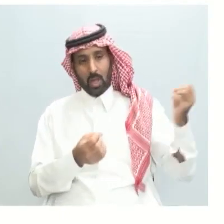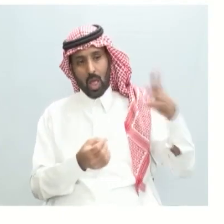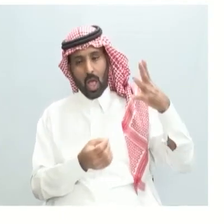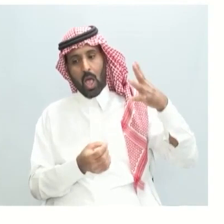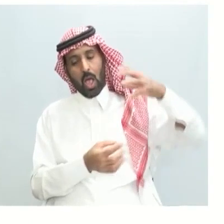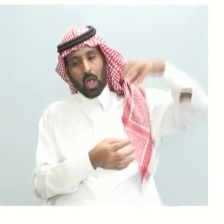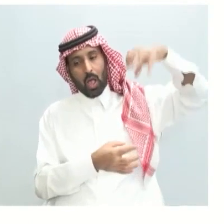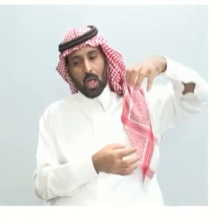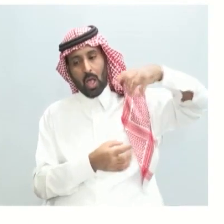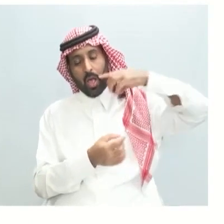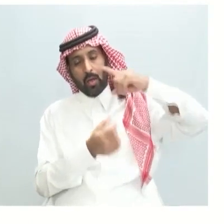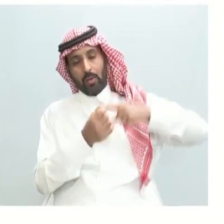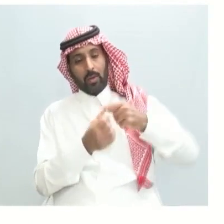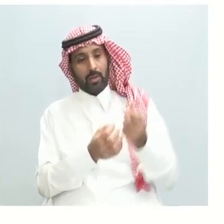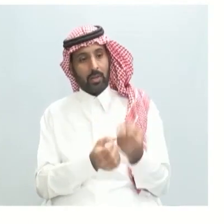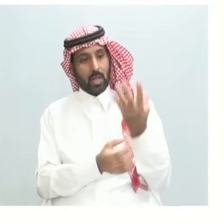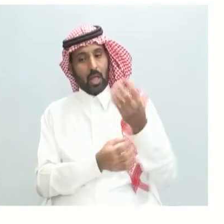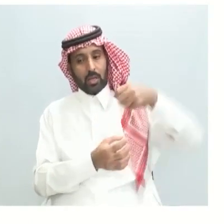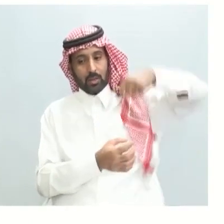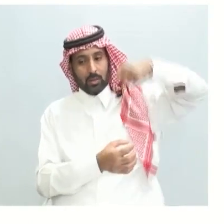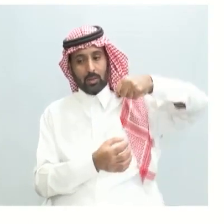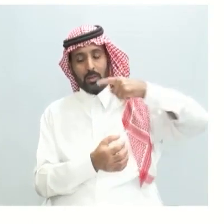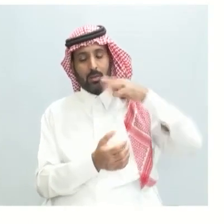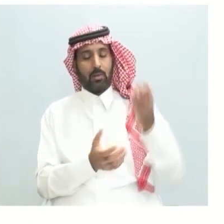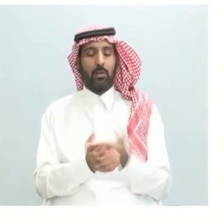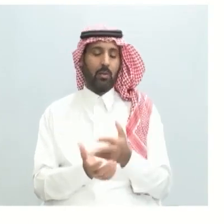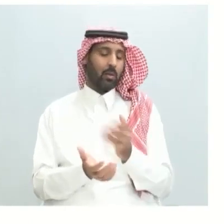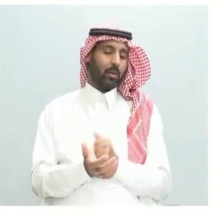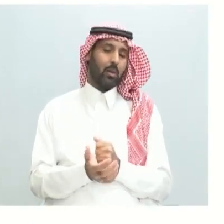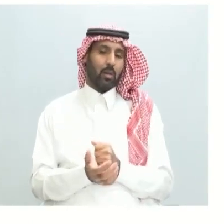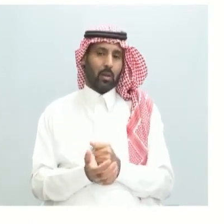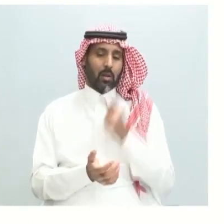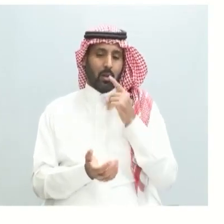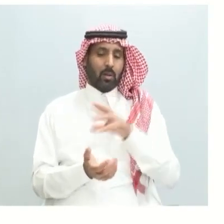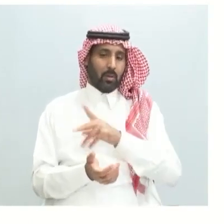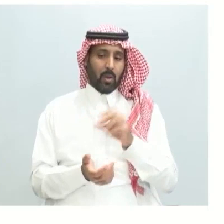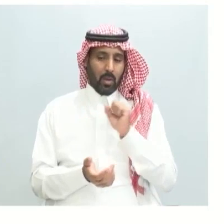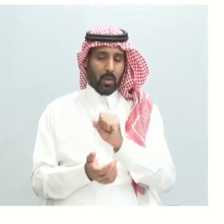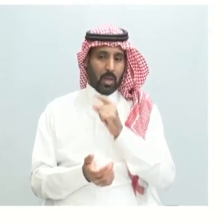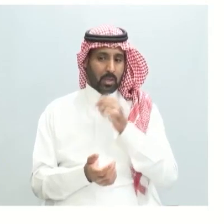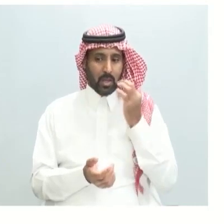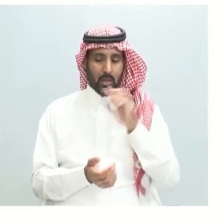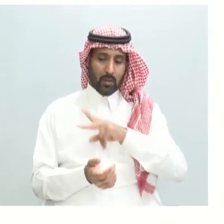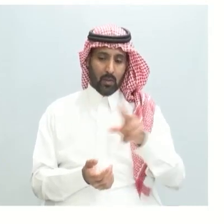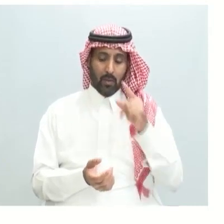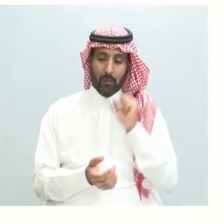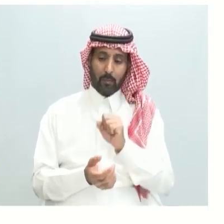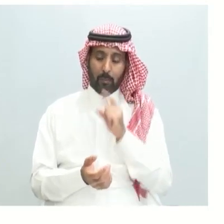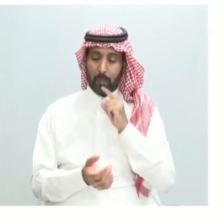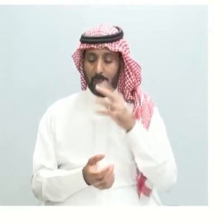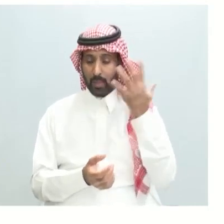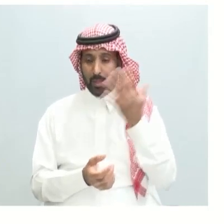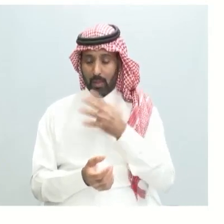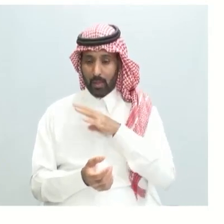also, you can use lanterns. Special features, there are no special features actually for the